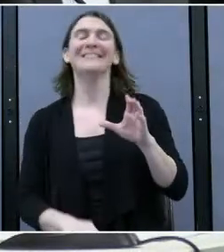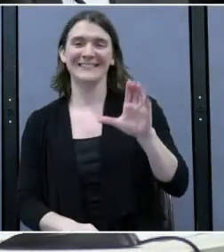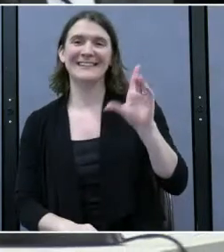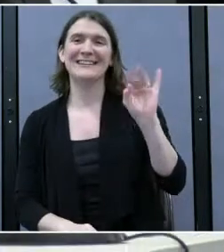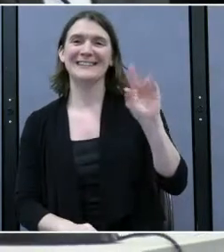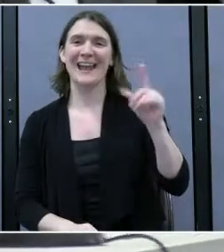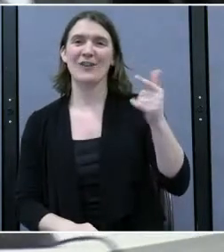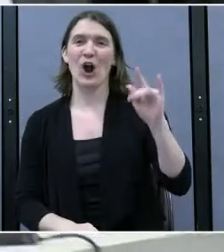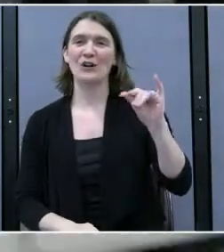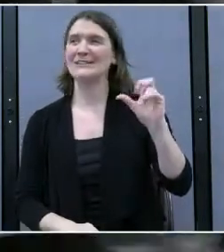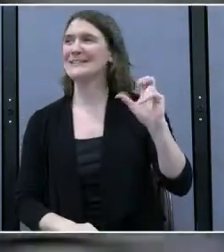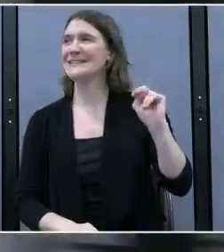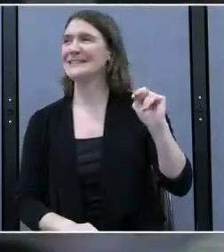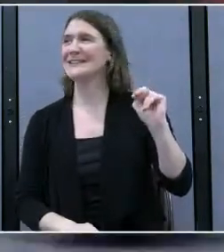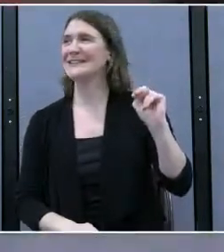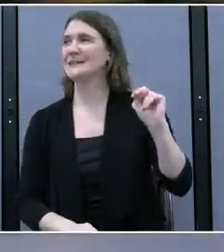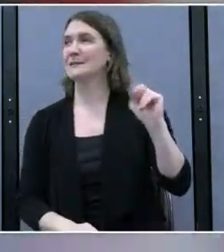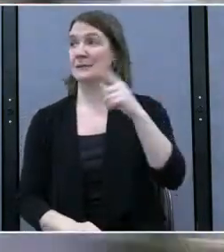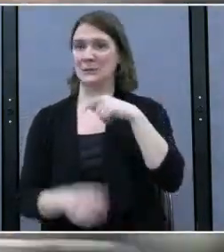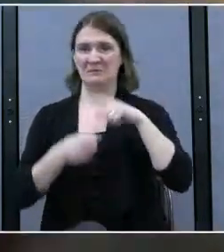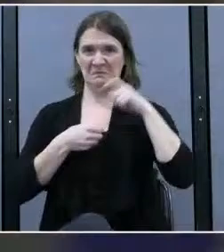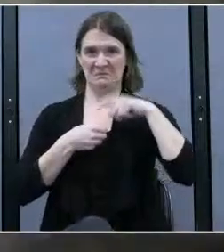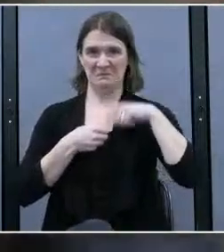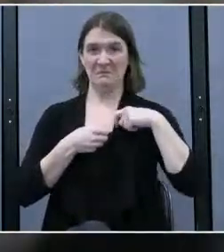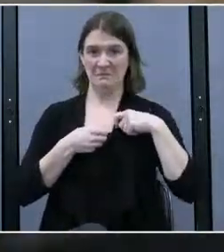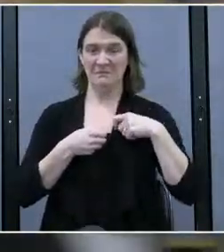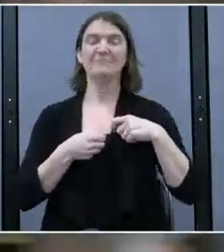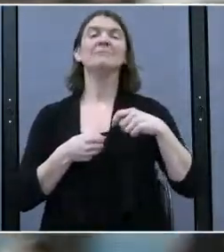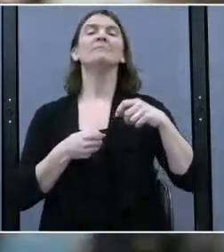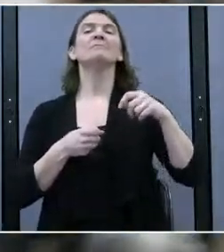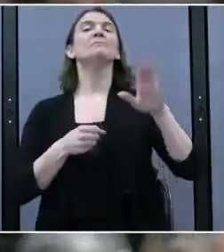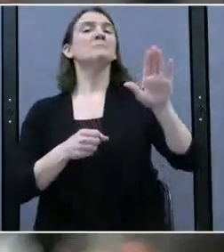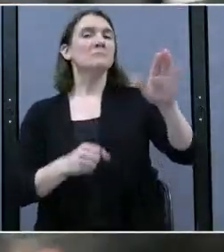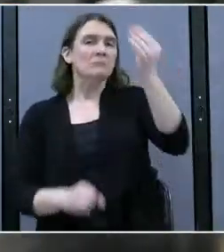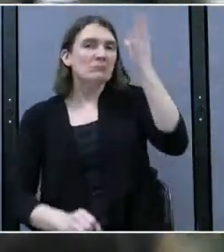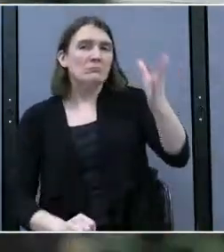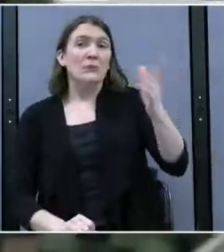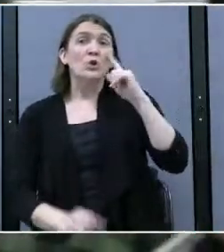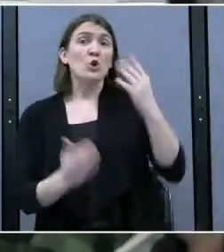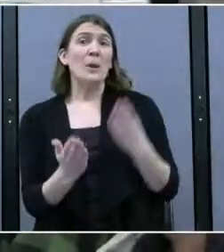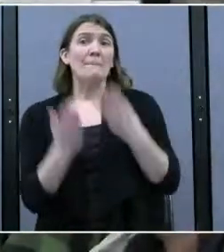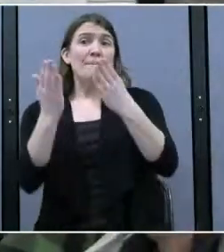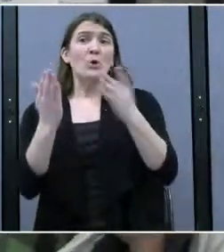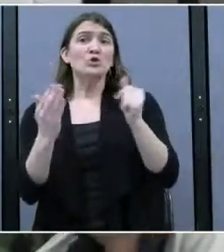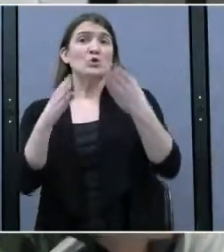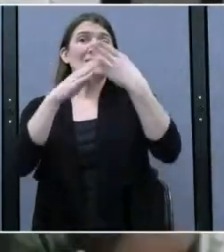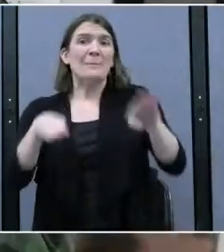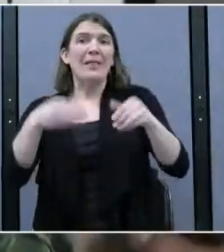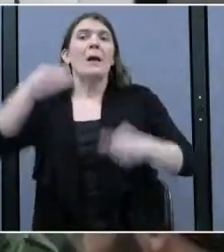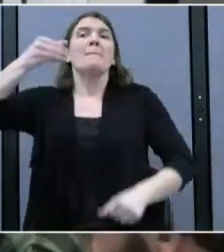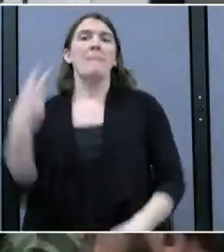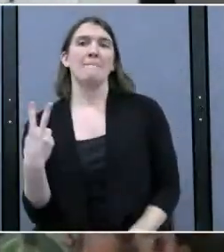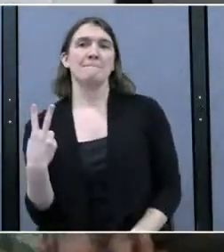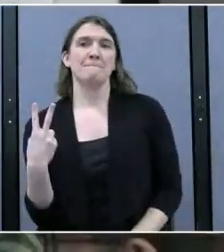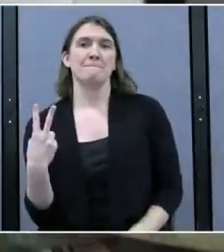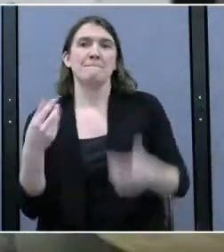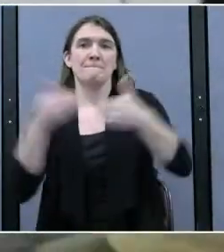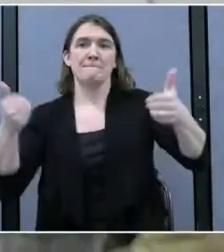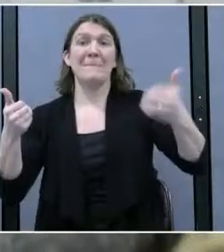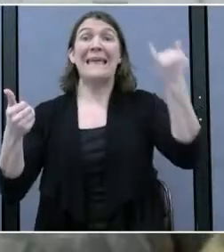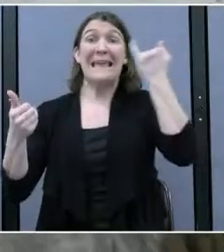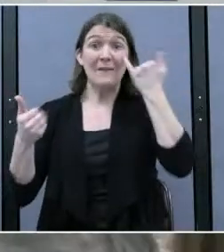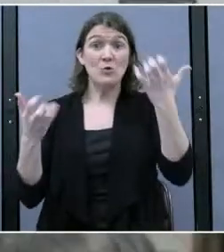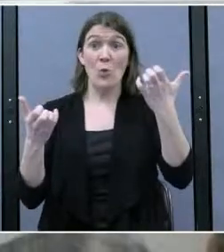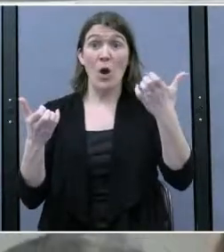be. Thanks, Liz. It would be appropriate to have a motion to divide that question if it's made and if